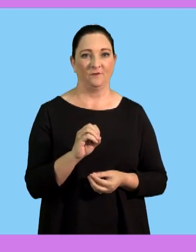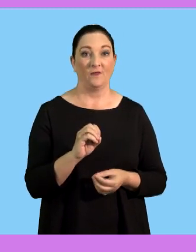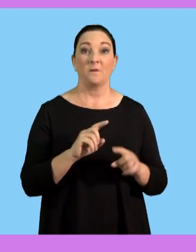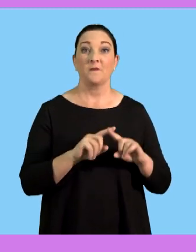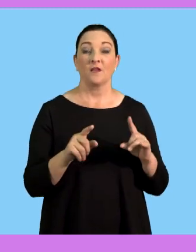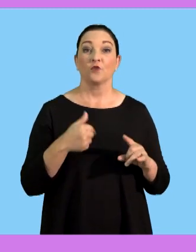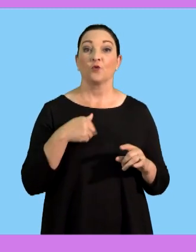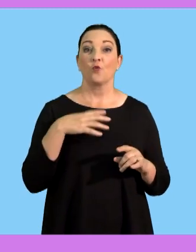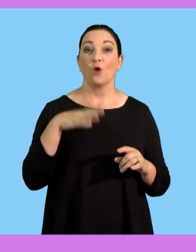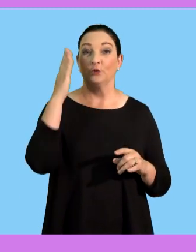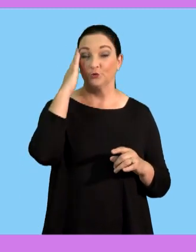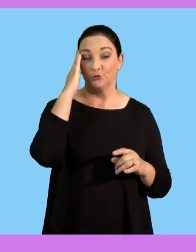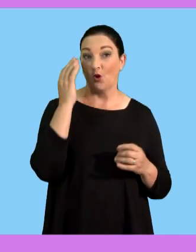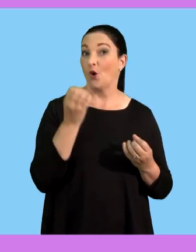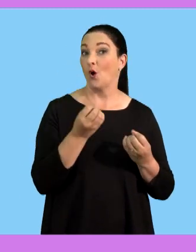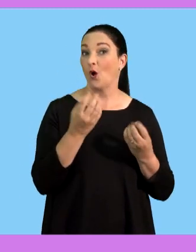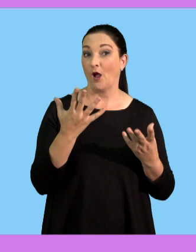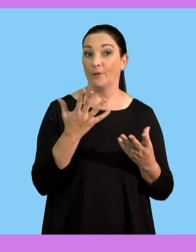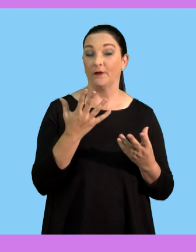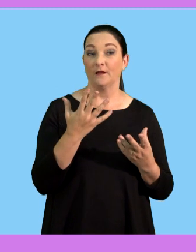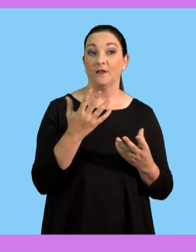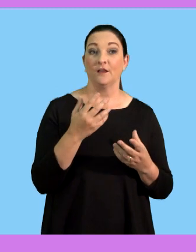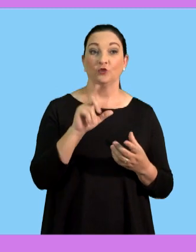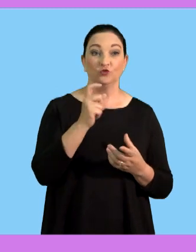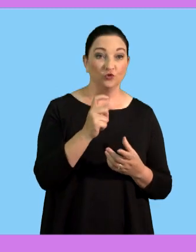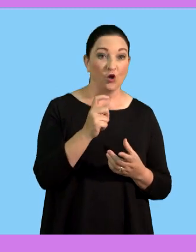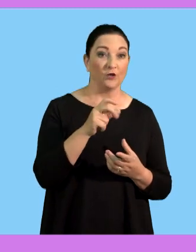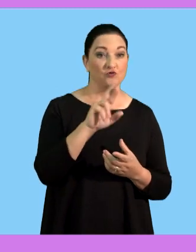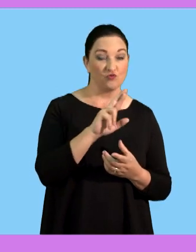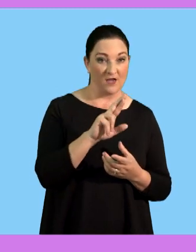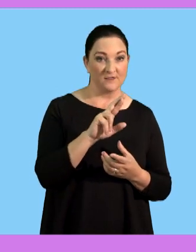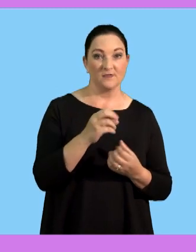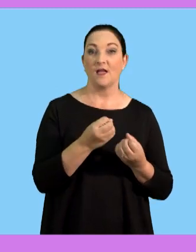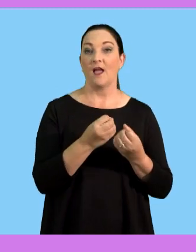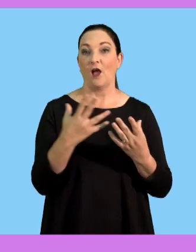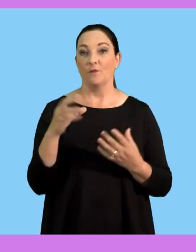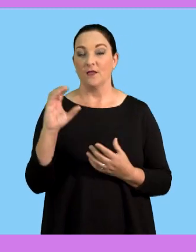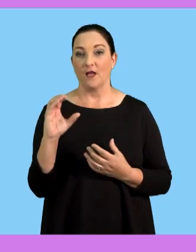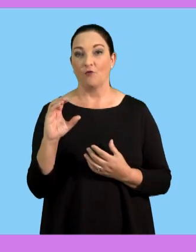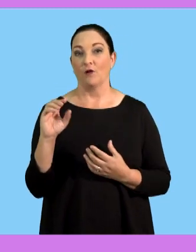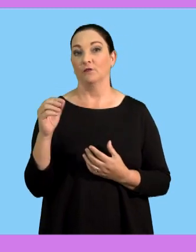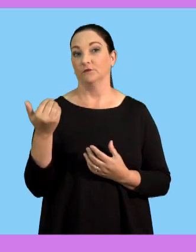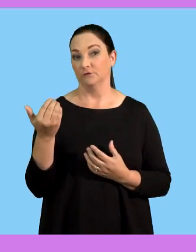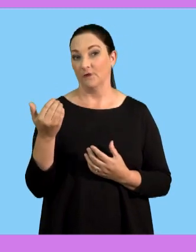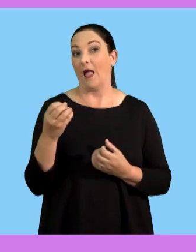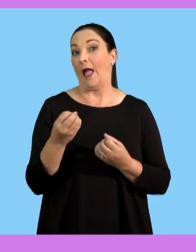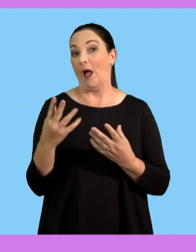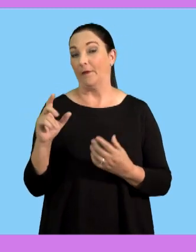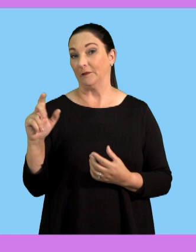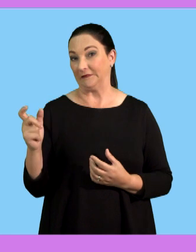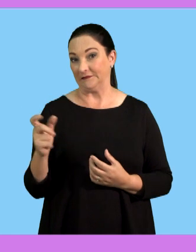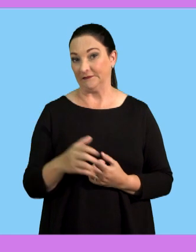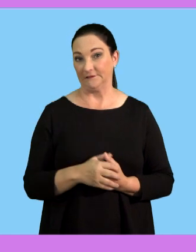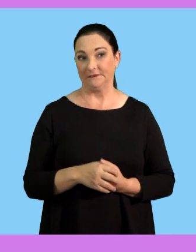Okay? We want to know how many chocolates are there with raisins, how many with caramel, and how many with biscuits. So I'm